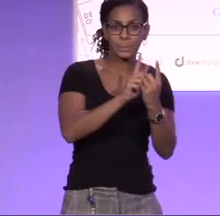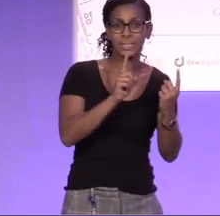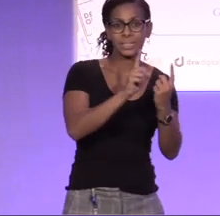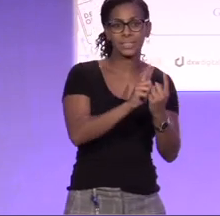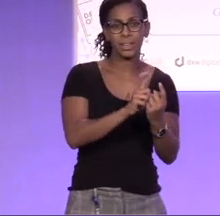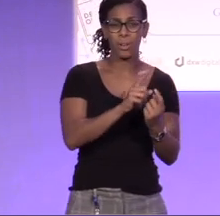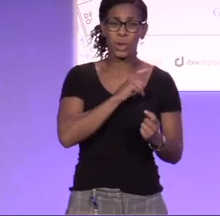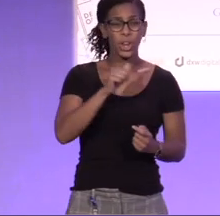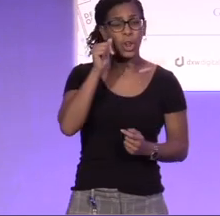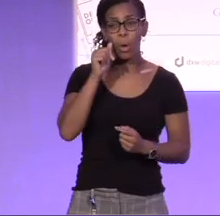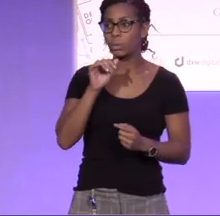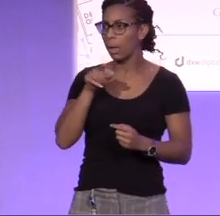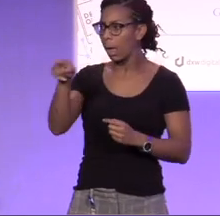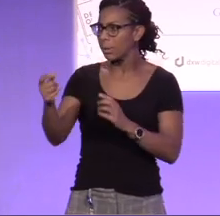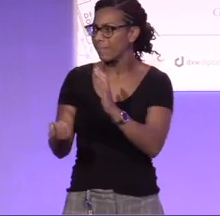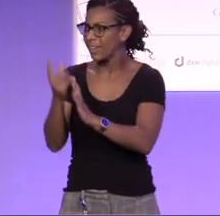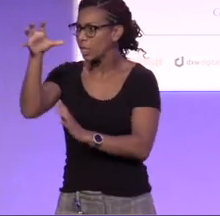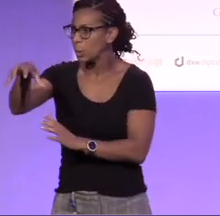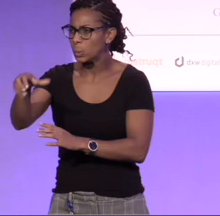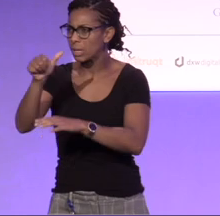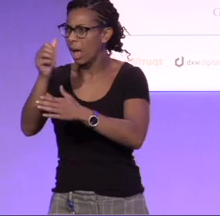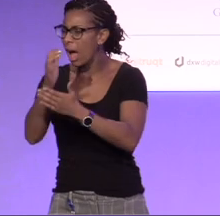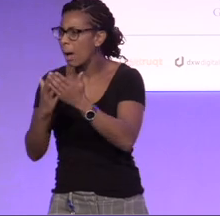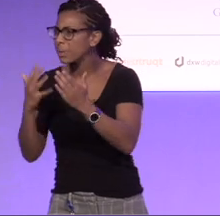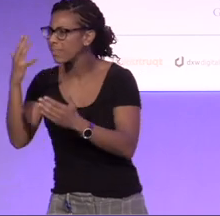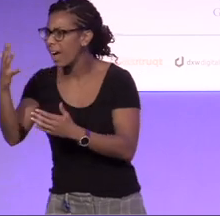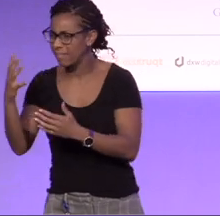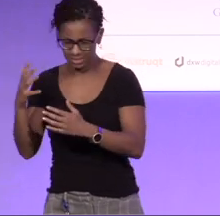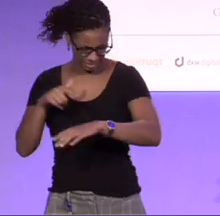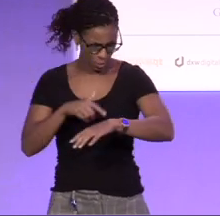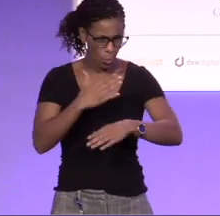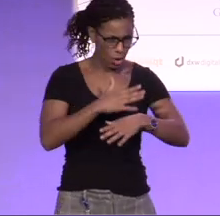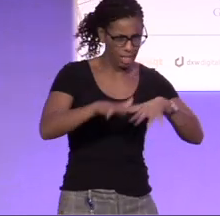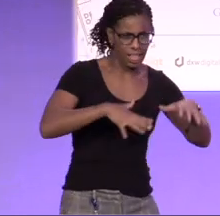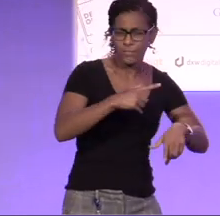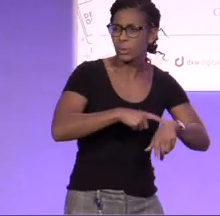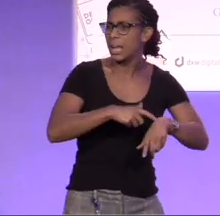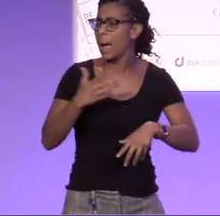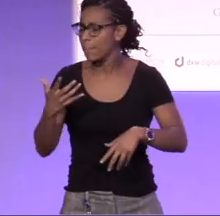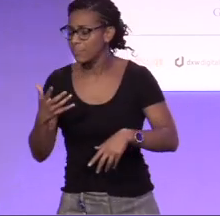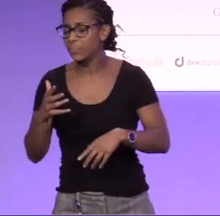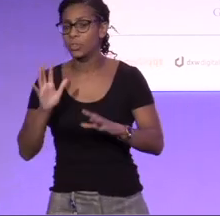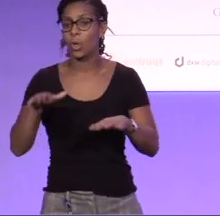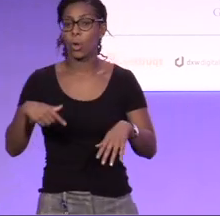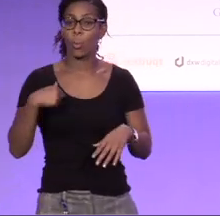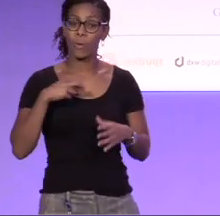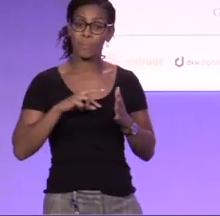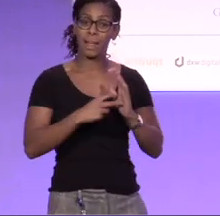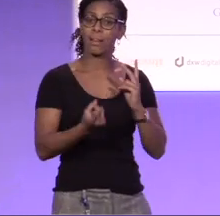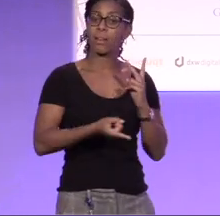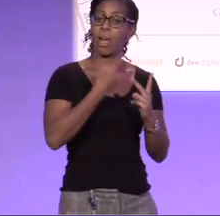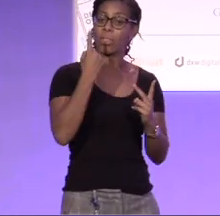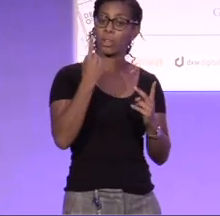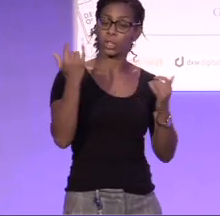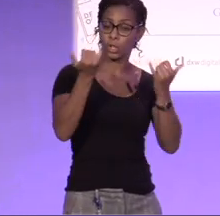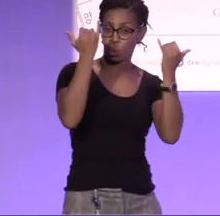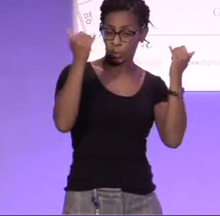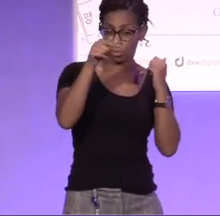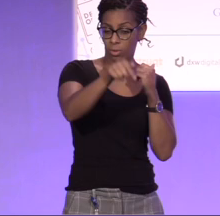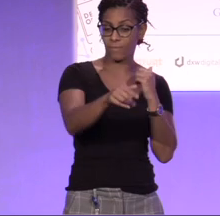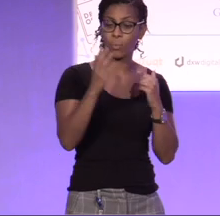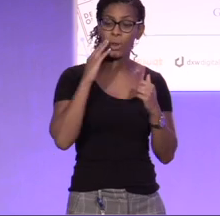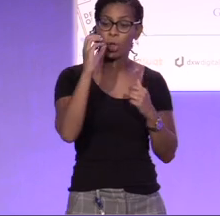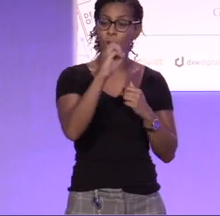for 5:30 on a weekday. So we're planning to run our first Meetup Mates social. The first one's on October 17th, so please put it in your